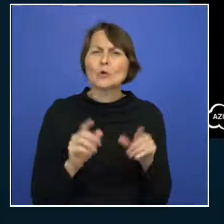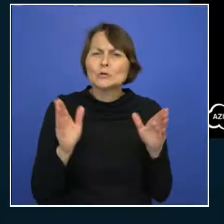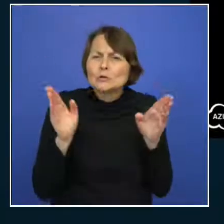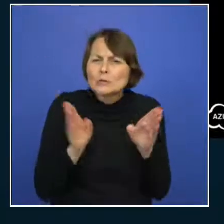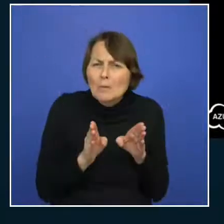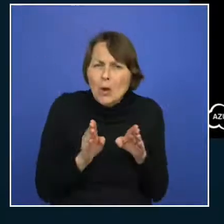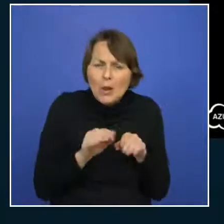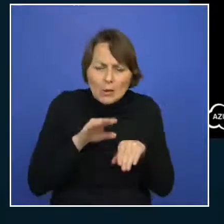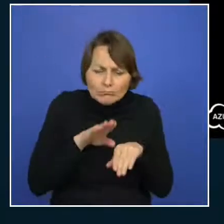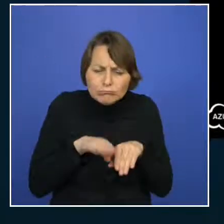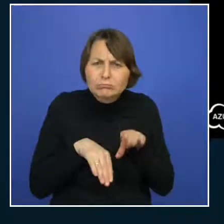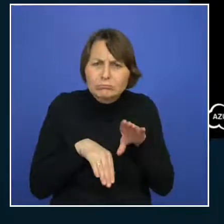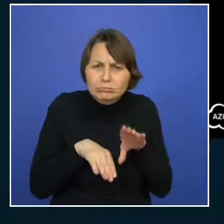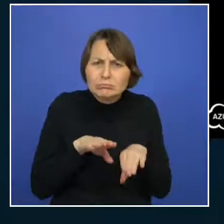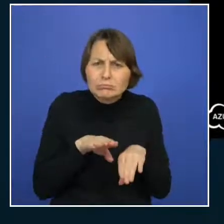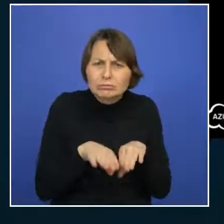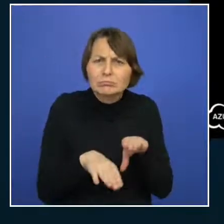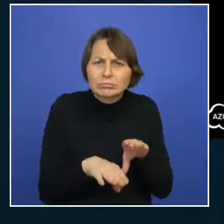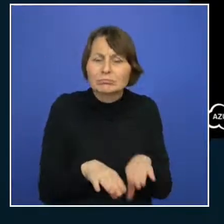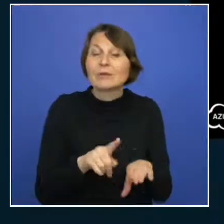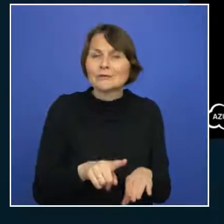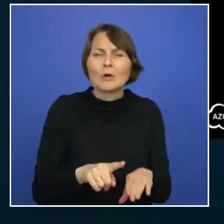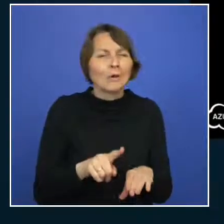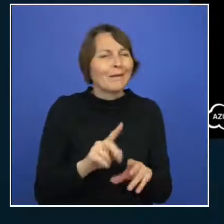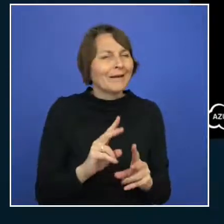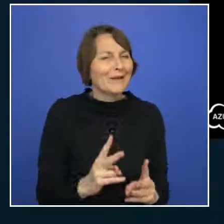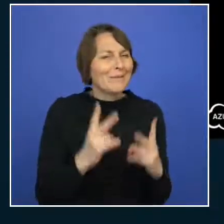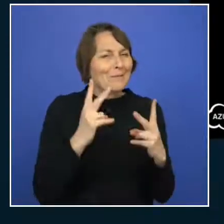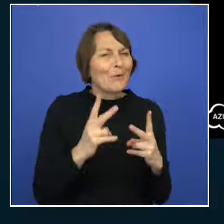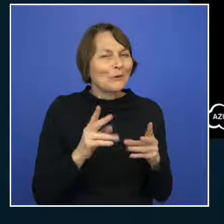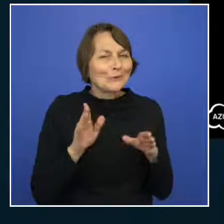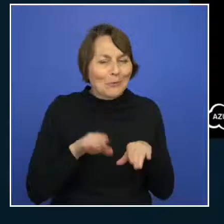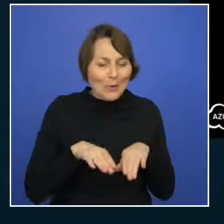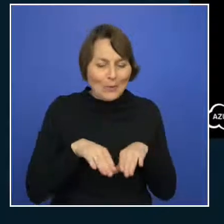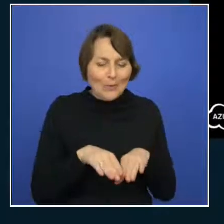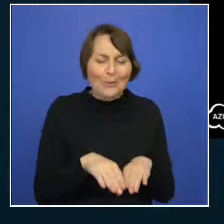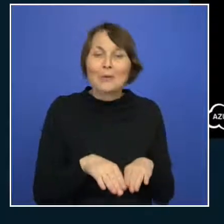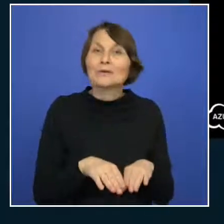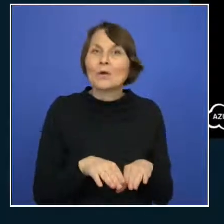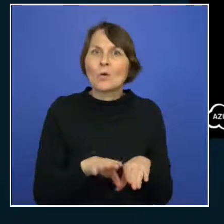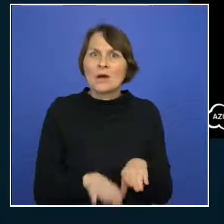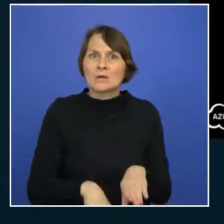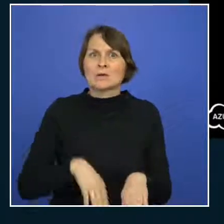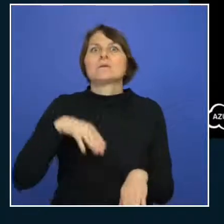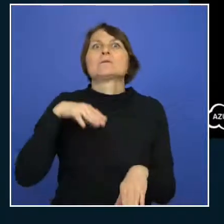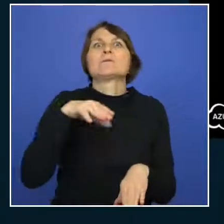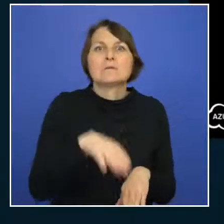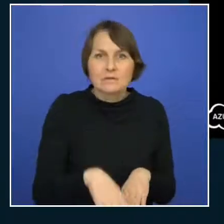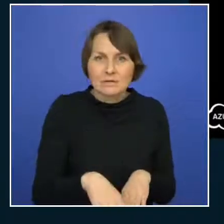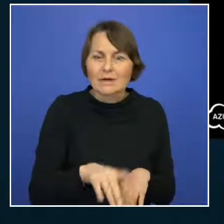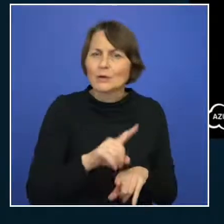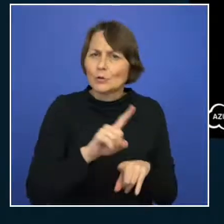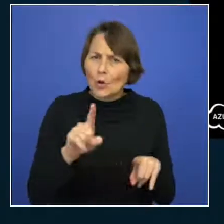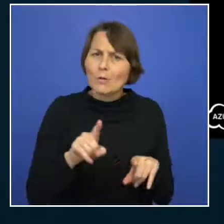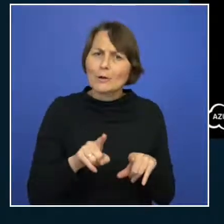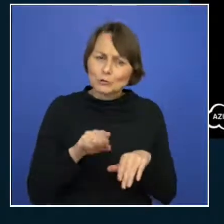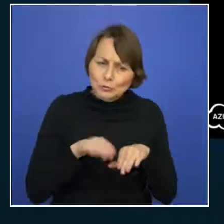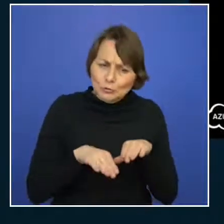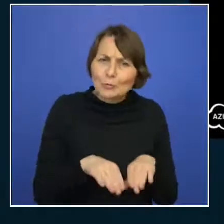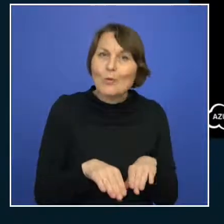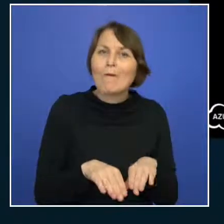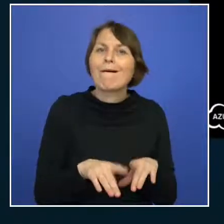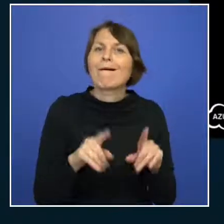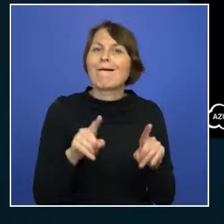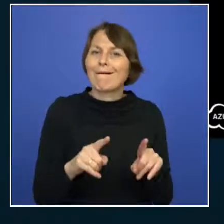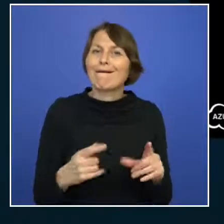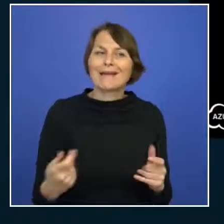it is important to do the small stuff instead of creating a big step and then you cannot comply it or you